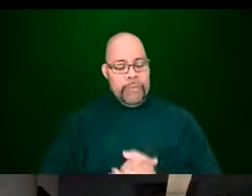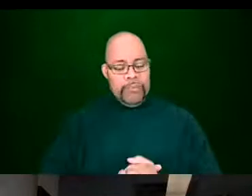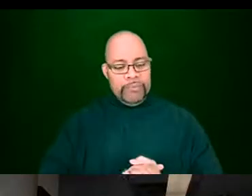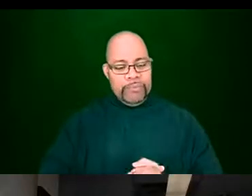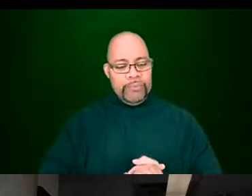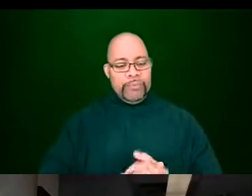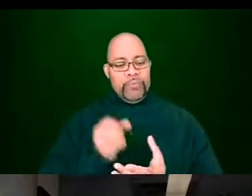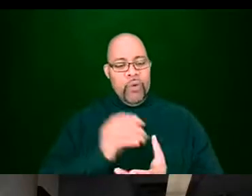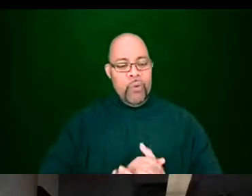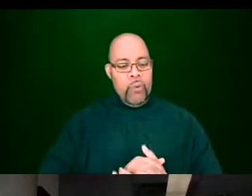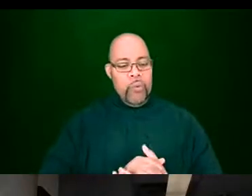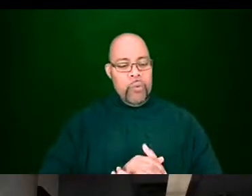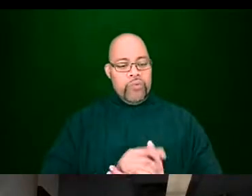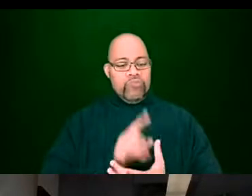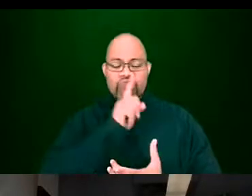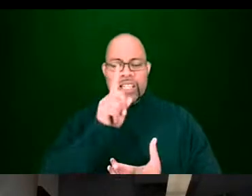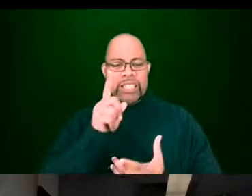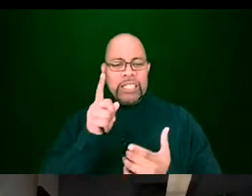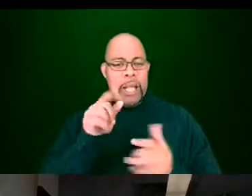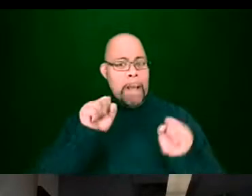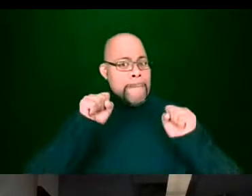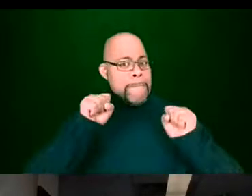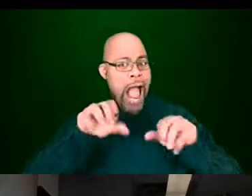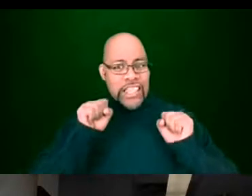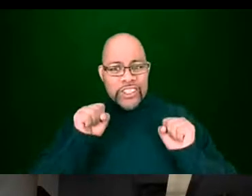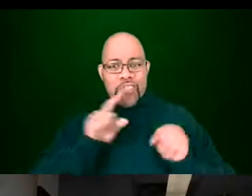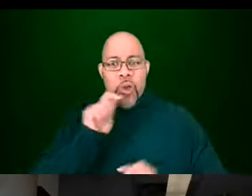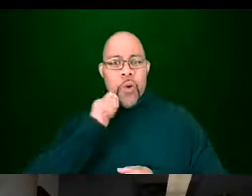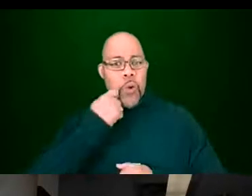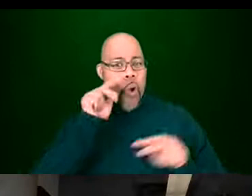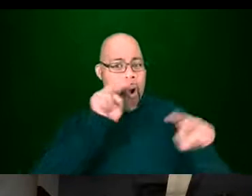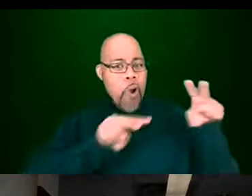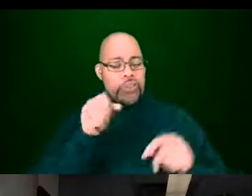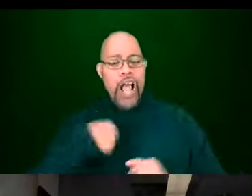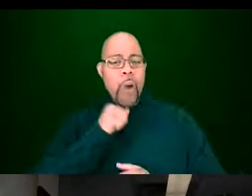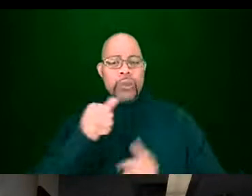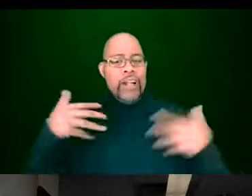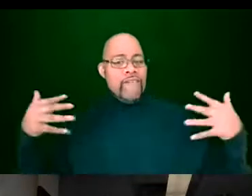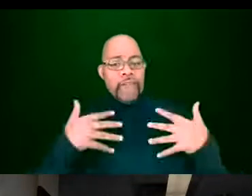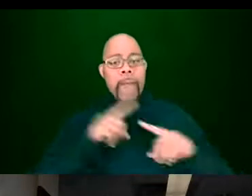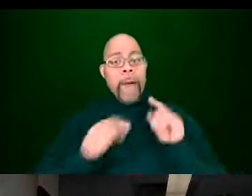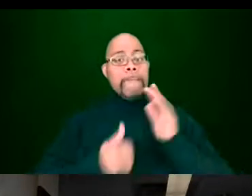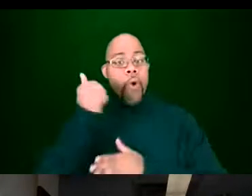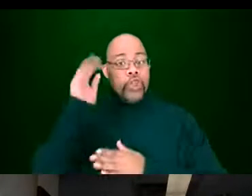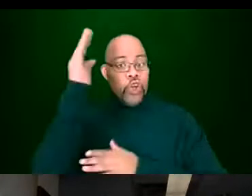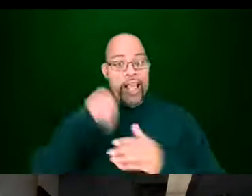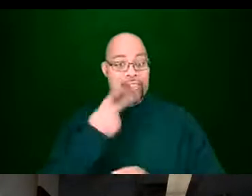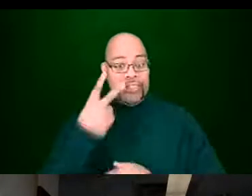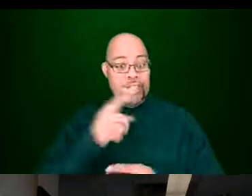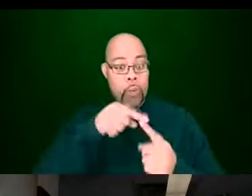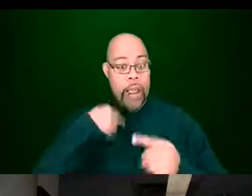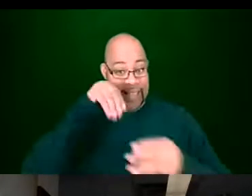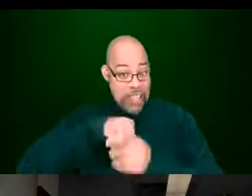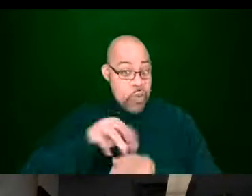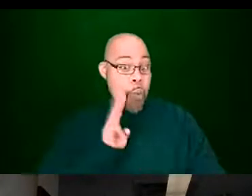So they're really magical beings. They're really cool to look at. So I wasn't afraid, but most of the sharks that I've seen when I'm in